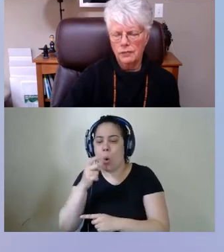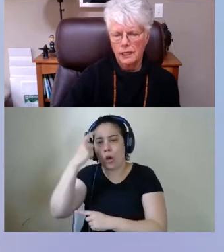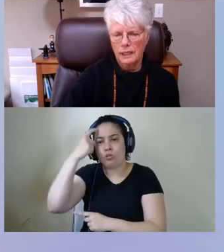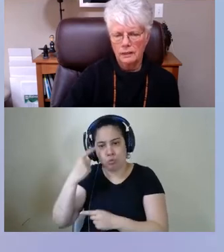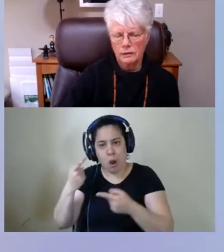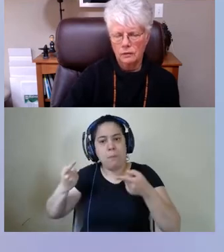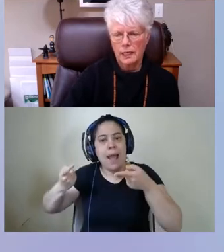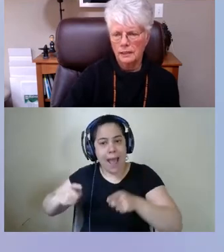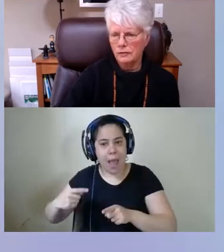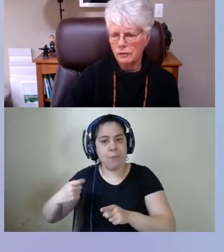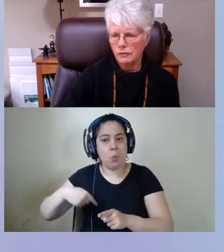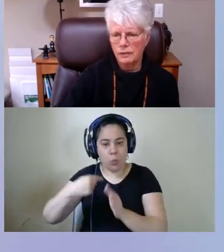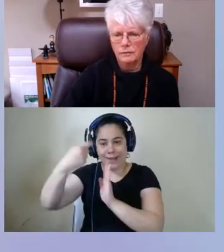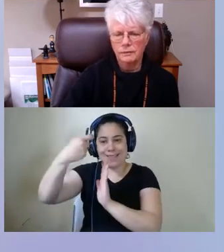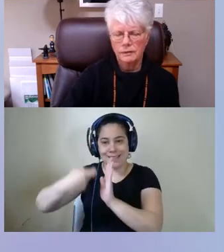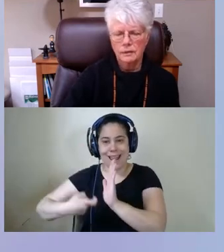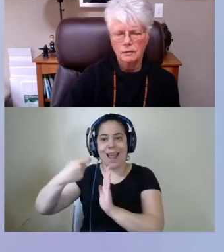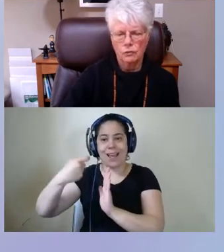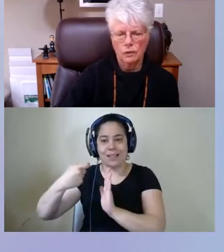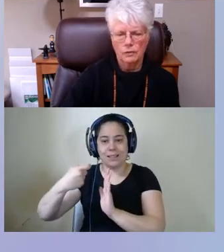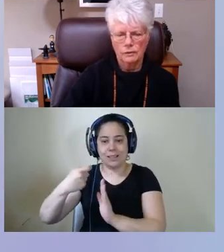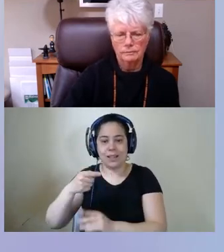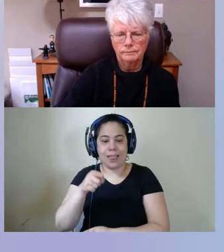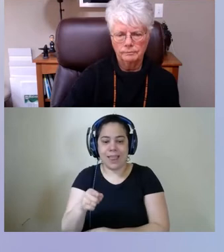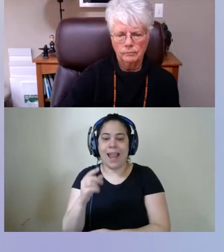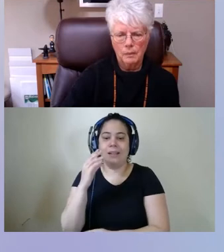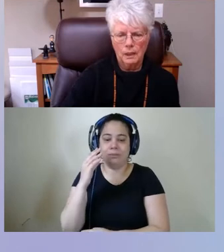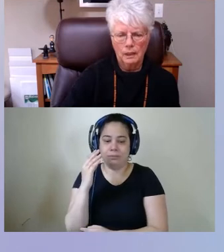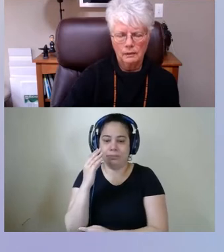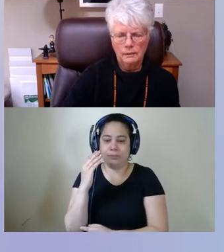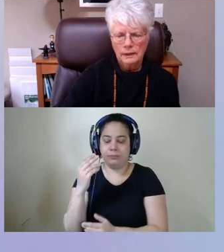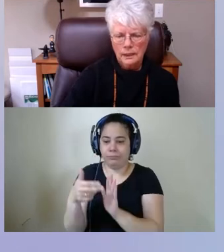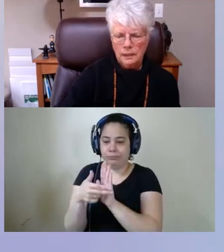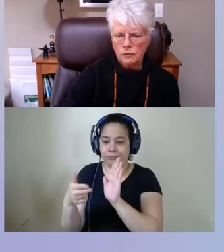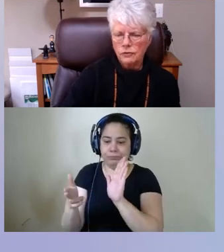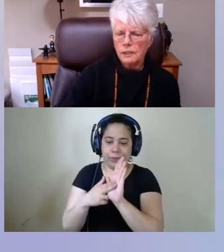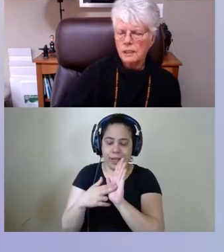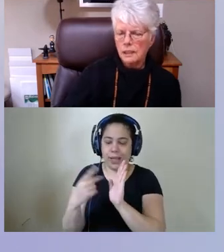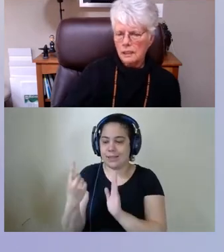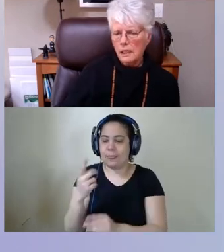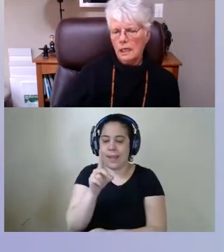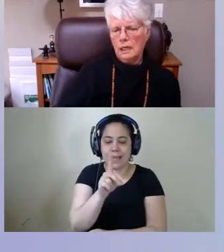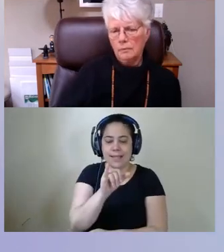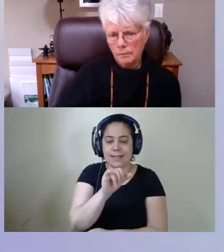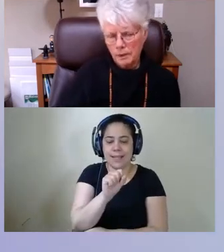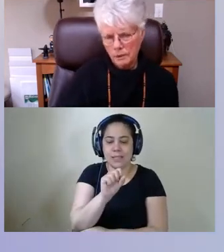Ruth scanned who had dissociative disorders. Okay. So she did